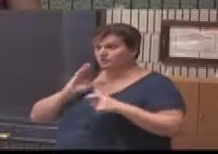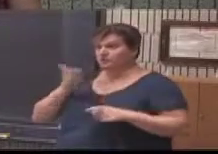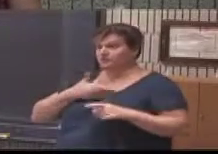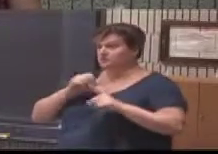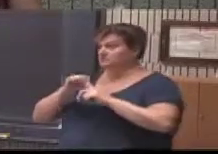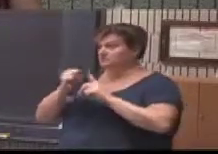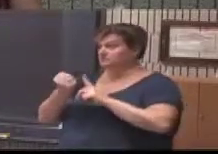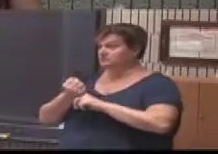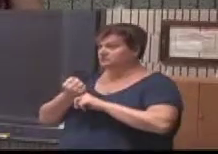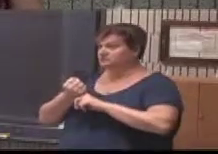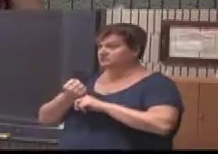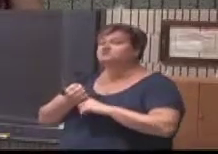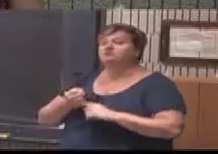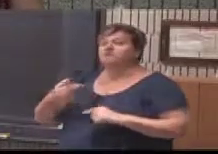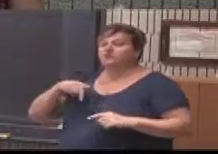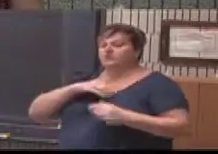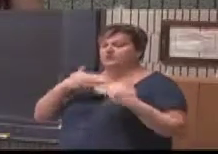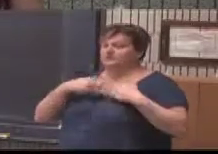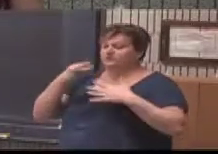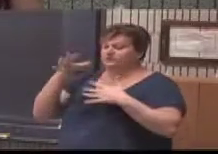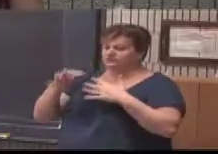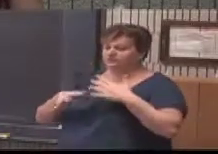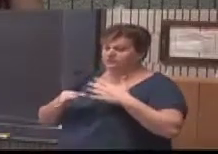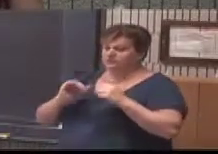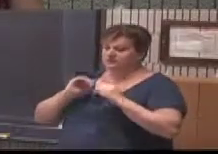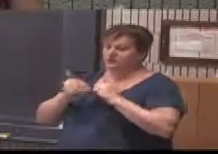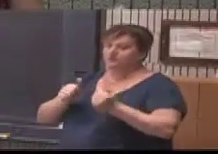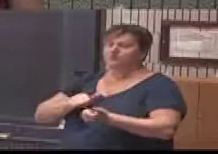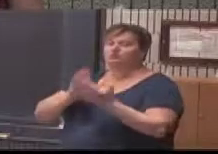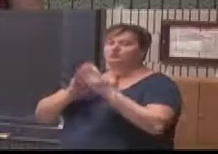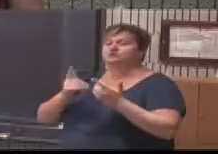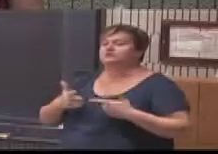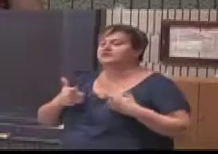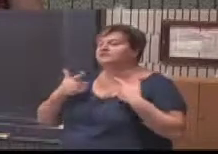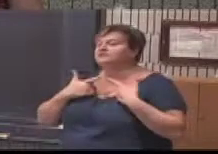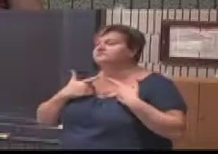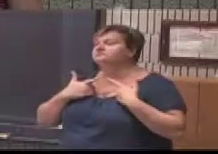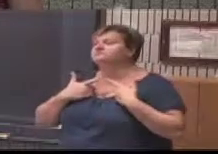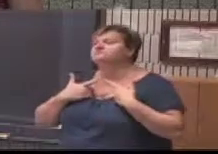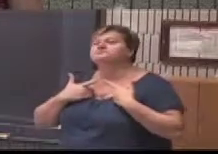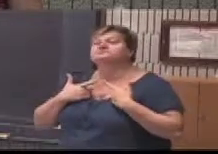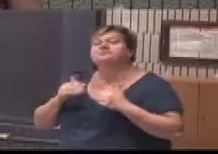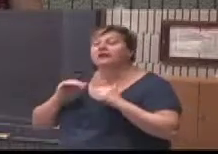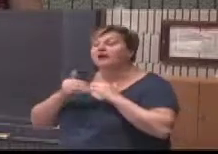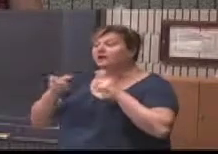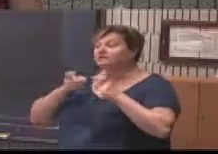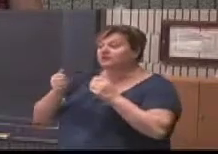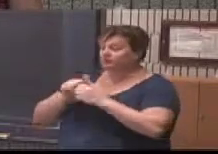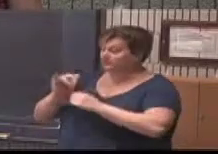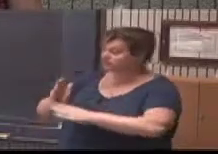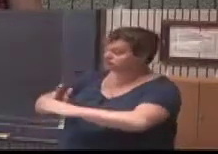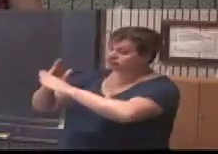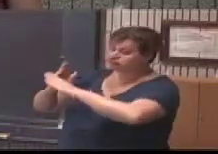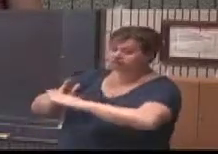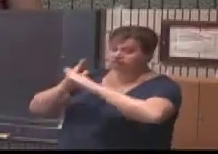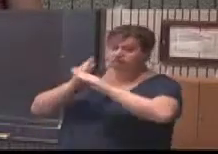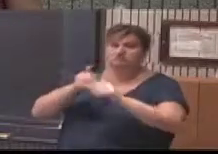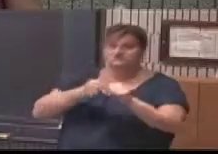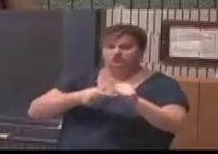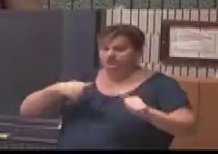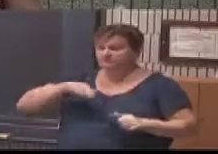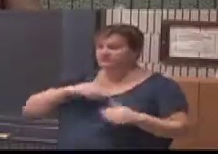life, we do have choices on how we approach living and how we are dealing with the roadblocks that each of us